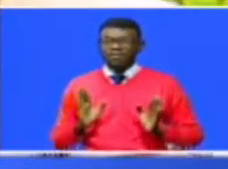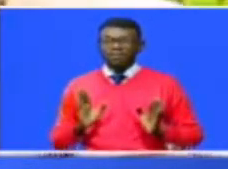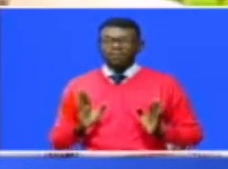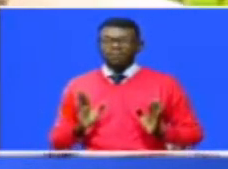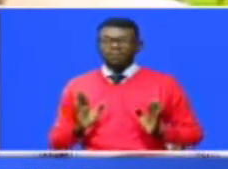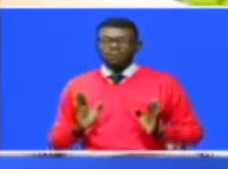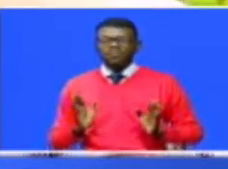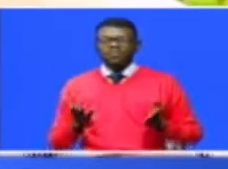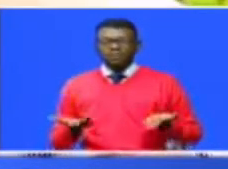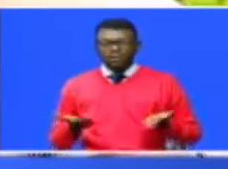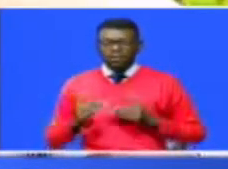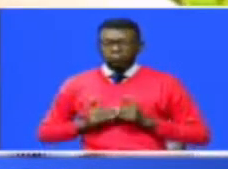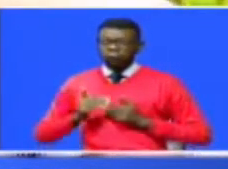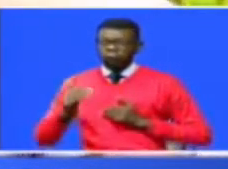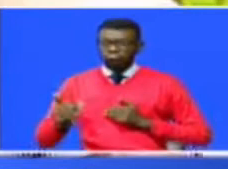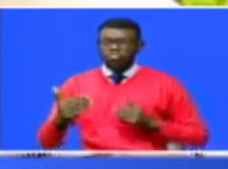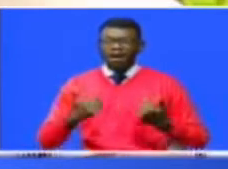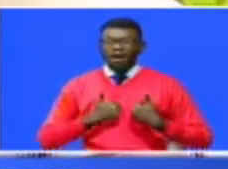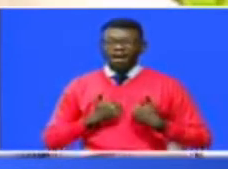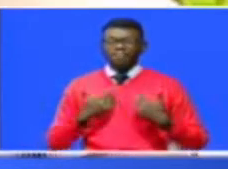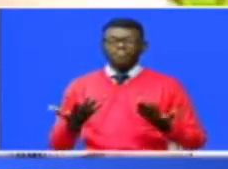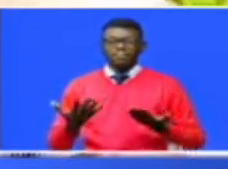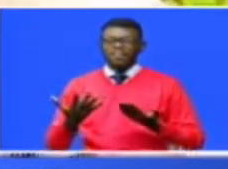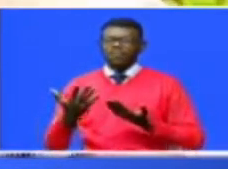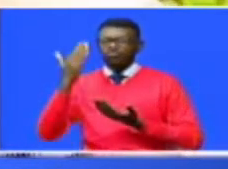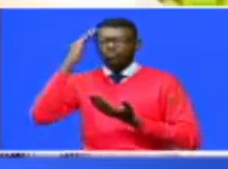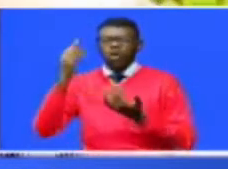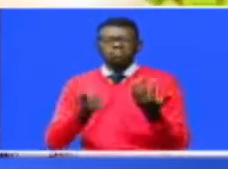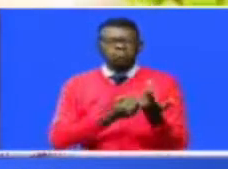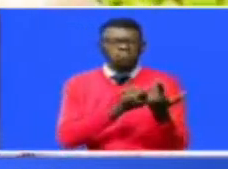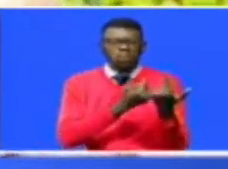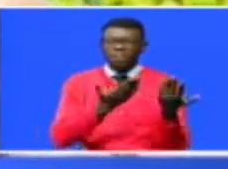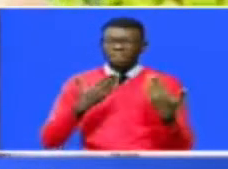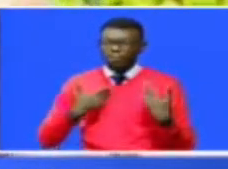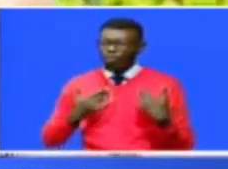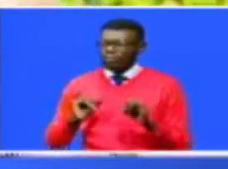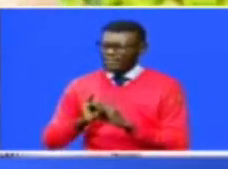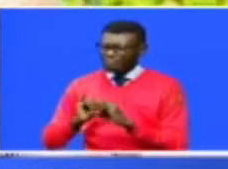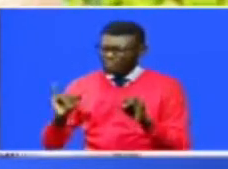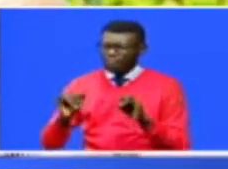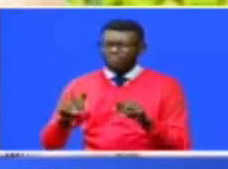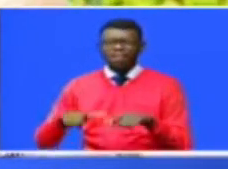have the number of those who shall have been cleared,